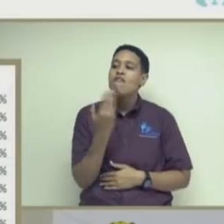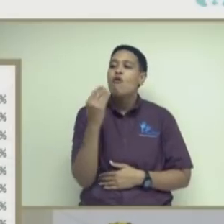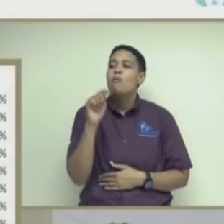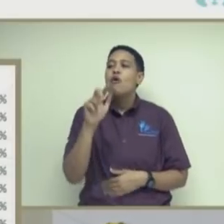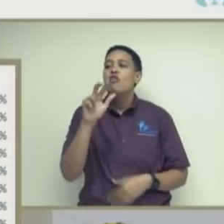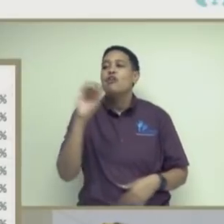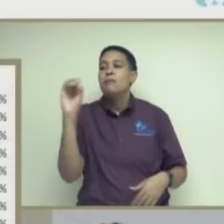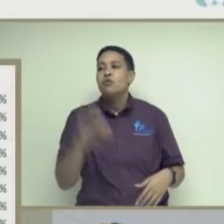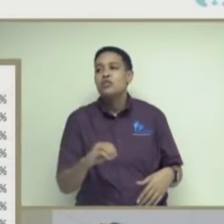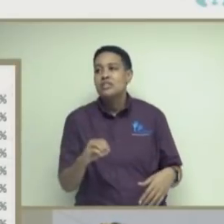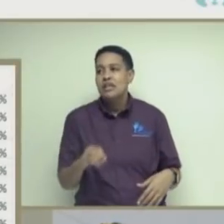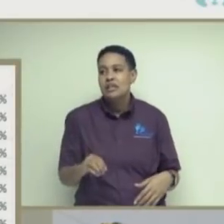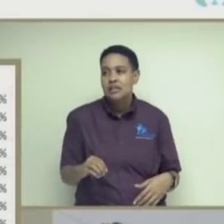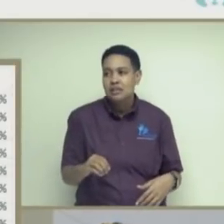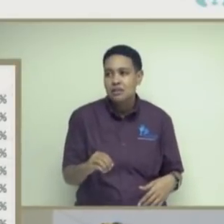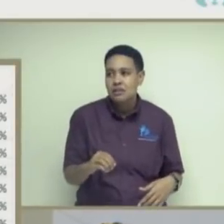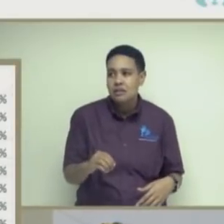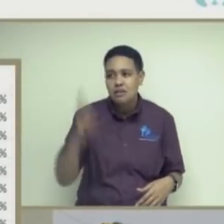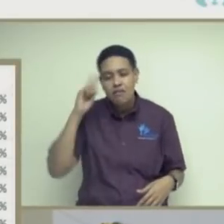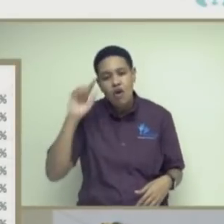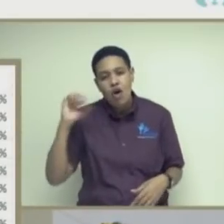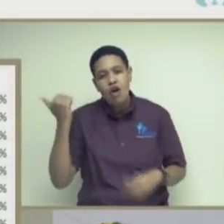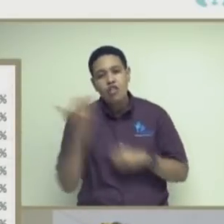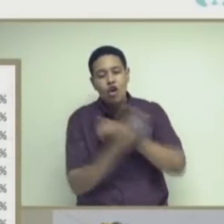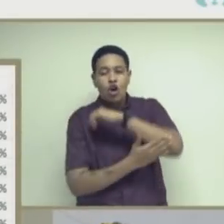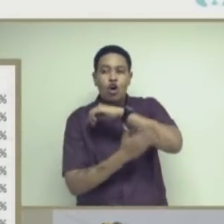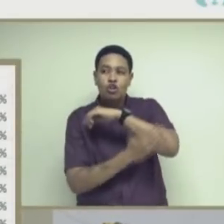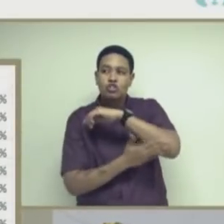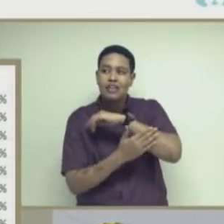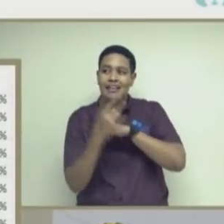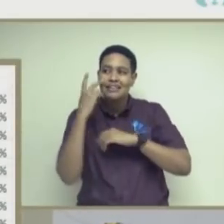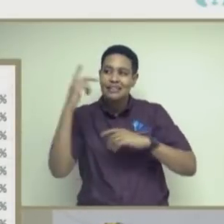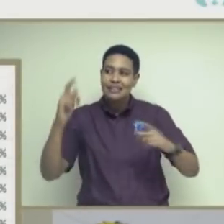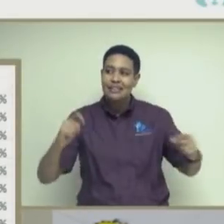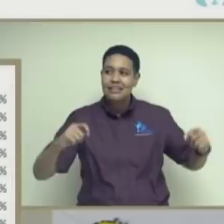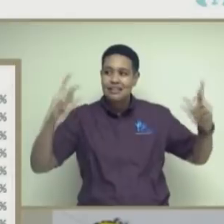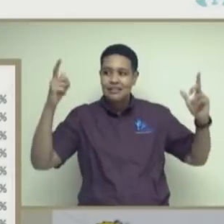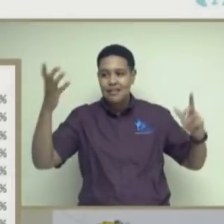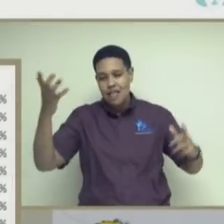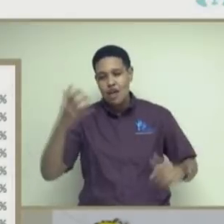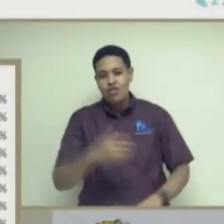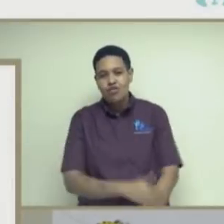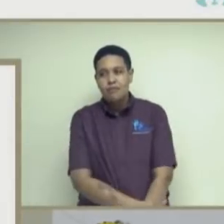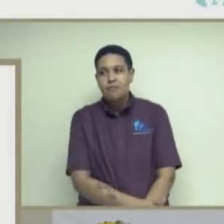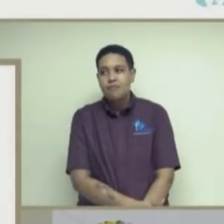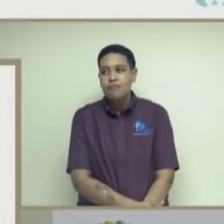14.3% for other countries, as seen in the diagram.